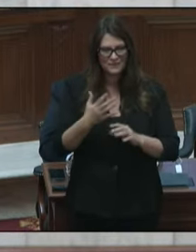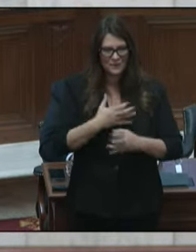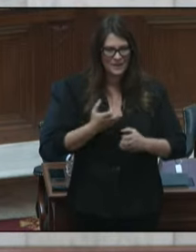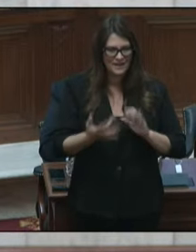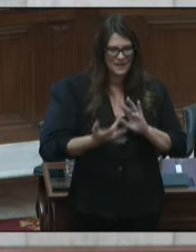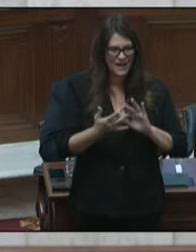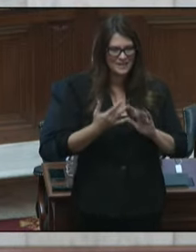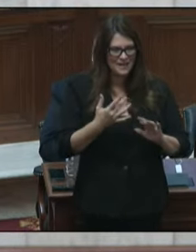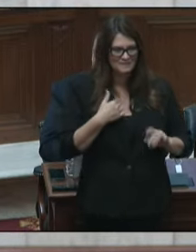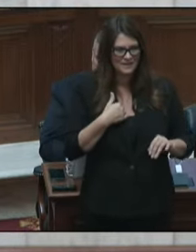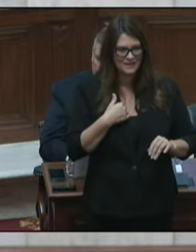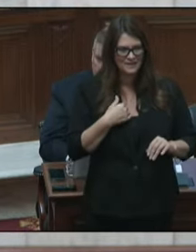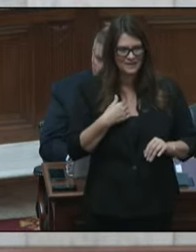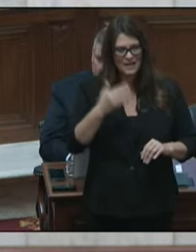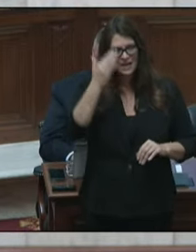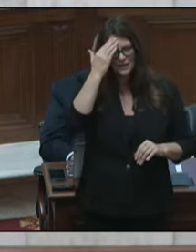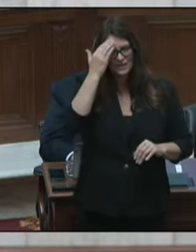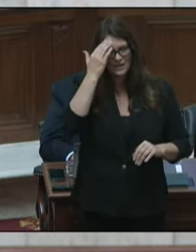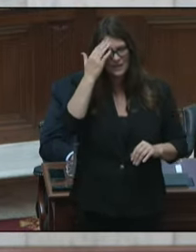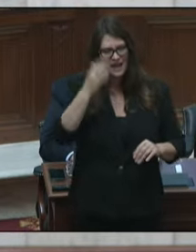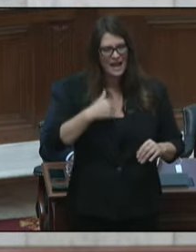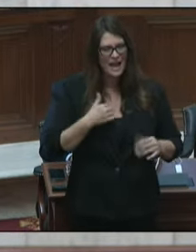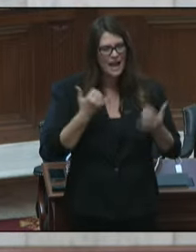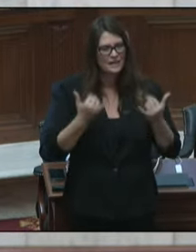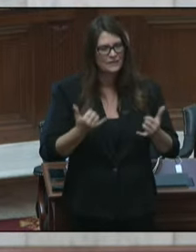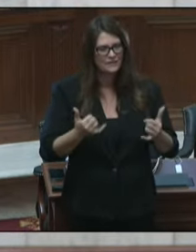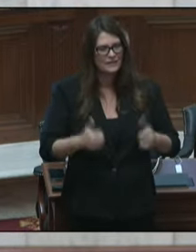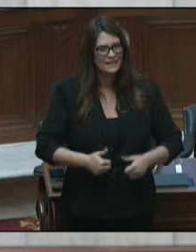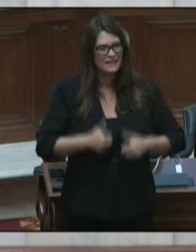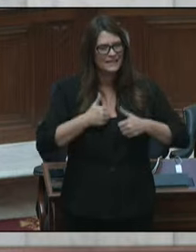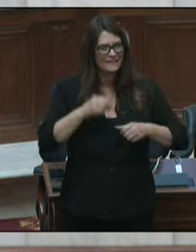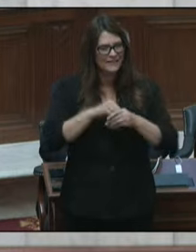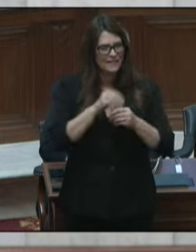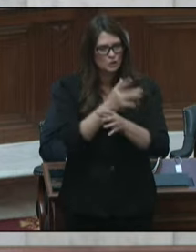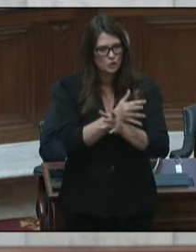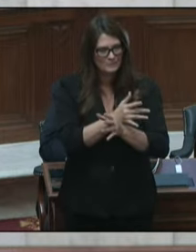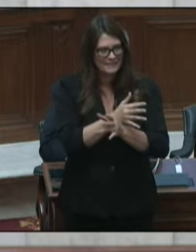contact me. Note, I currently reside in Germany.